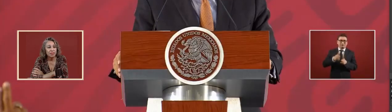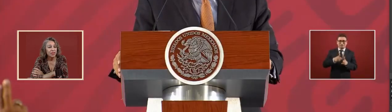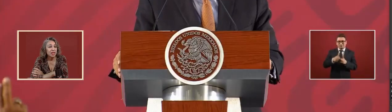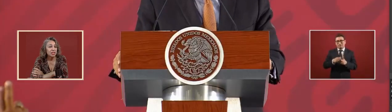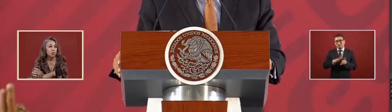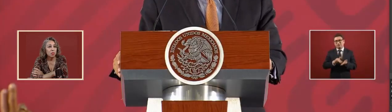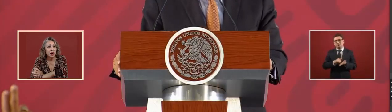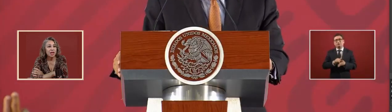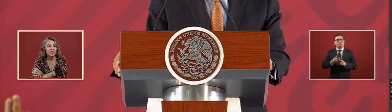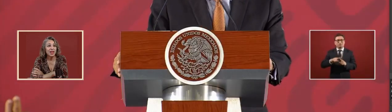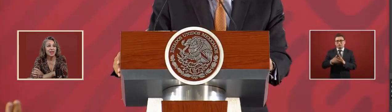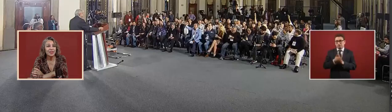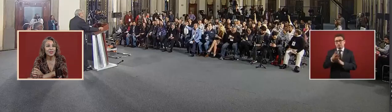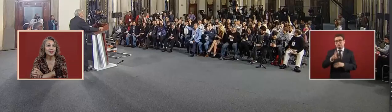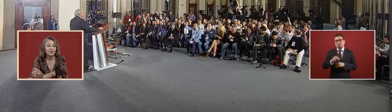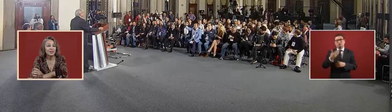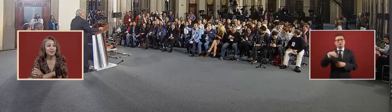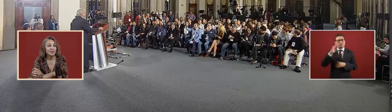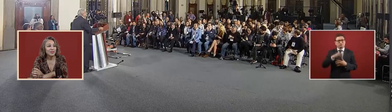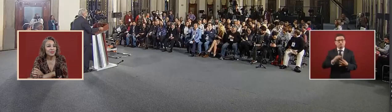Maya. So we're working on that.